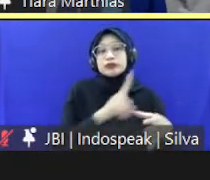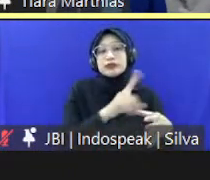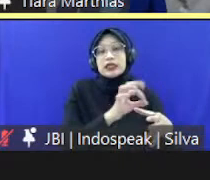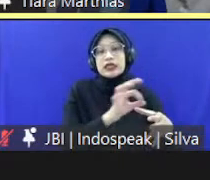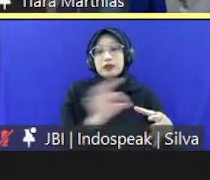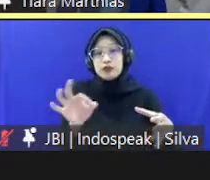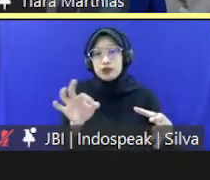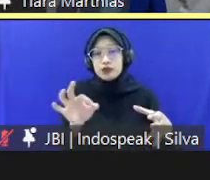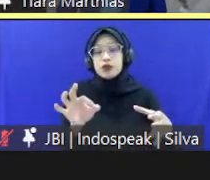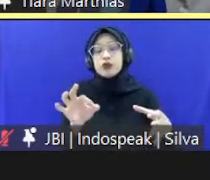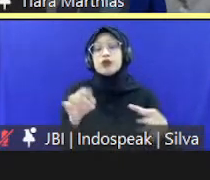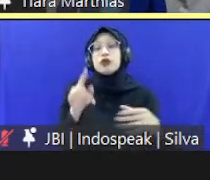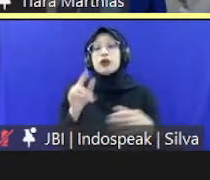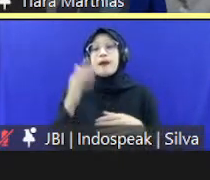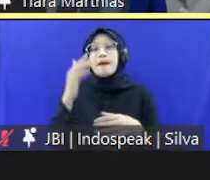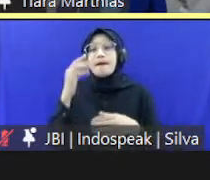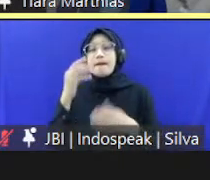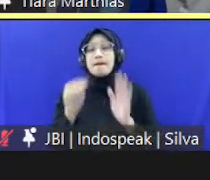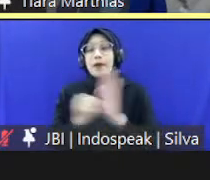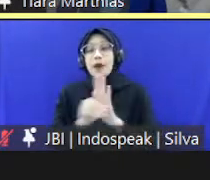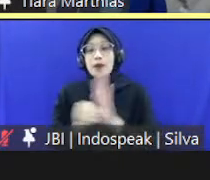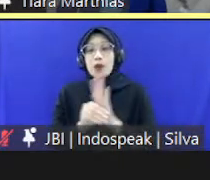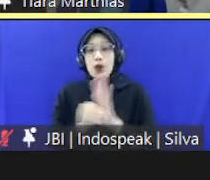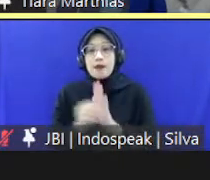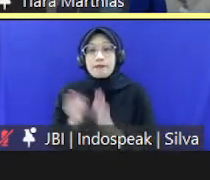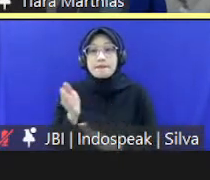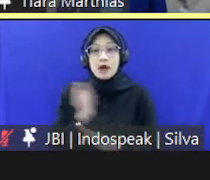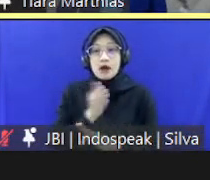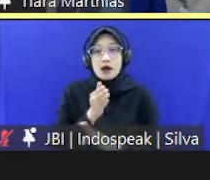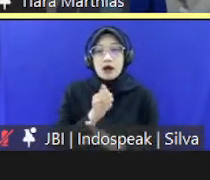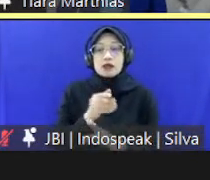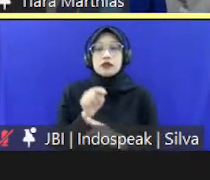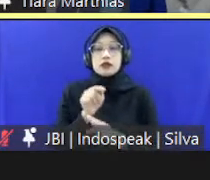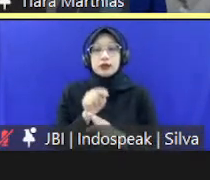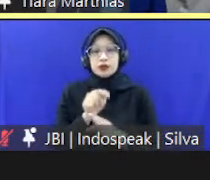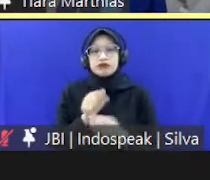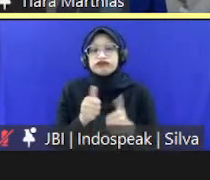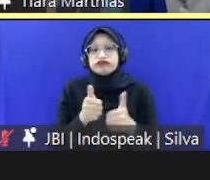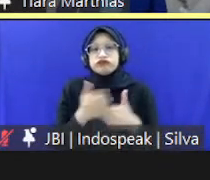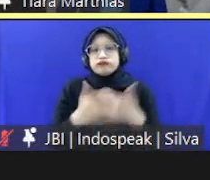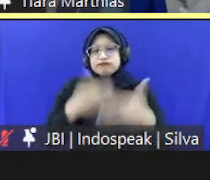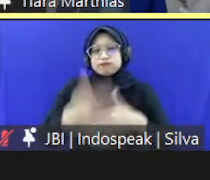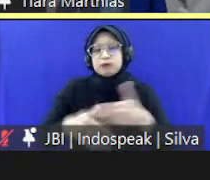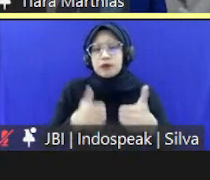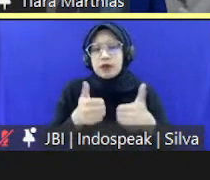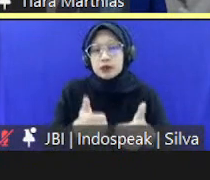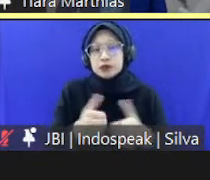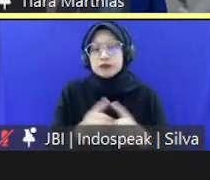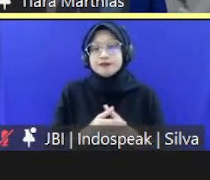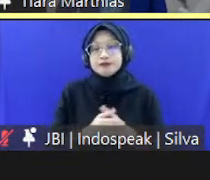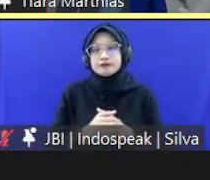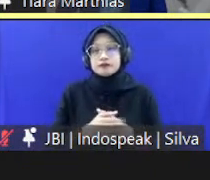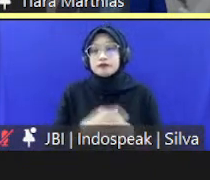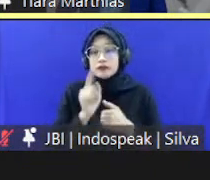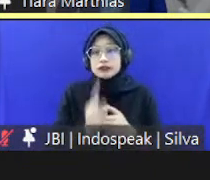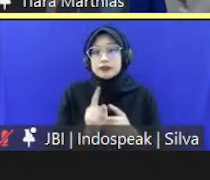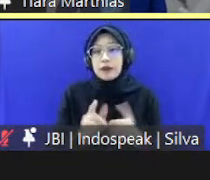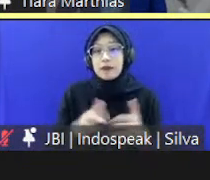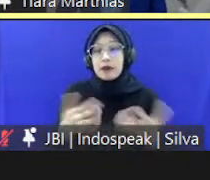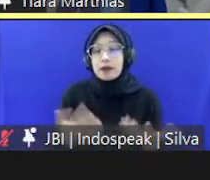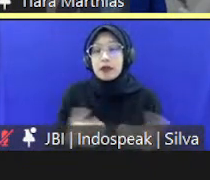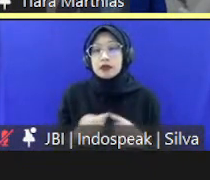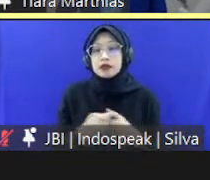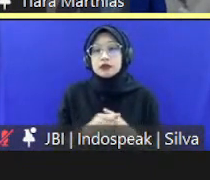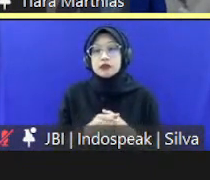Papua here in the left far hand side is not doing that bad. And this is a problem because in a lot of our planning